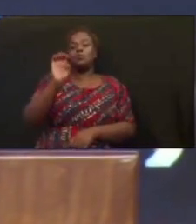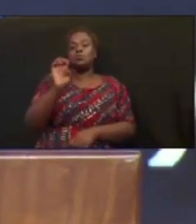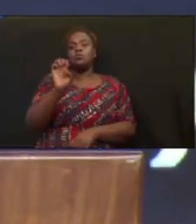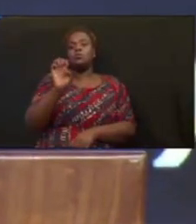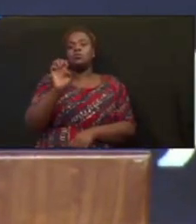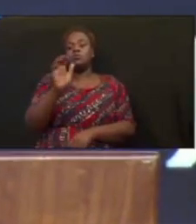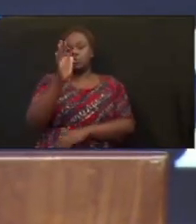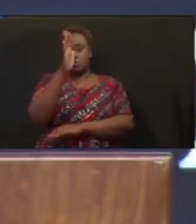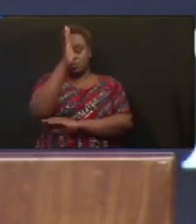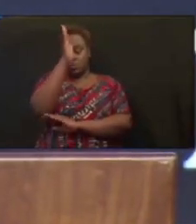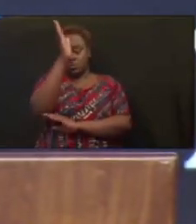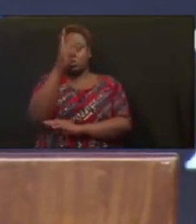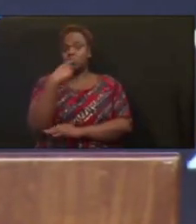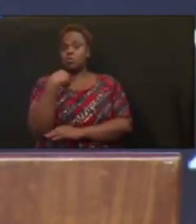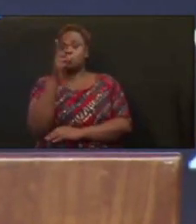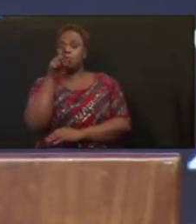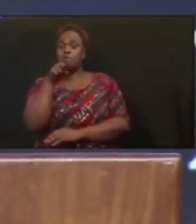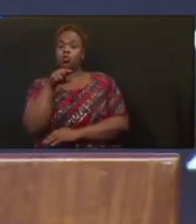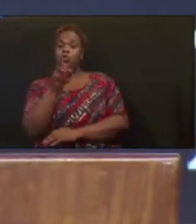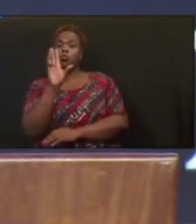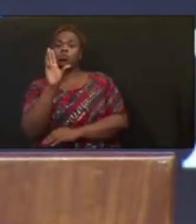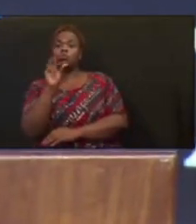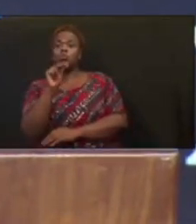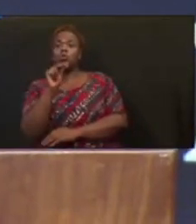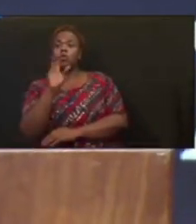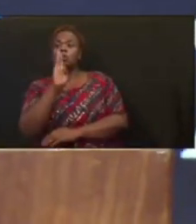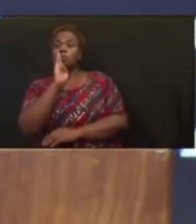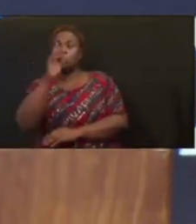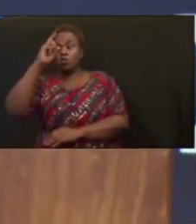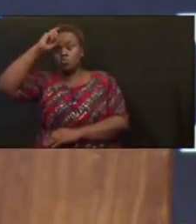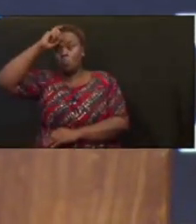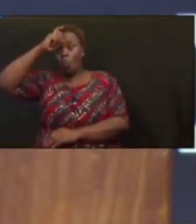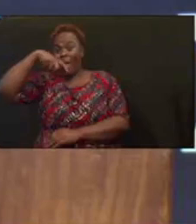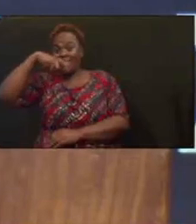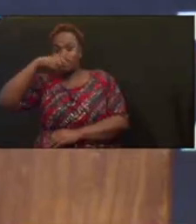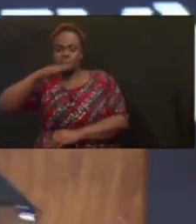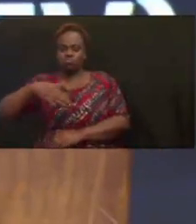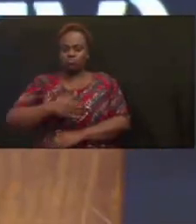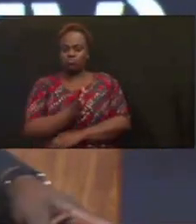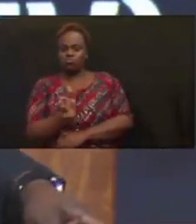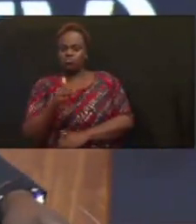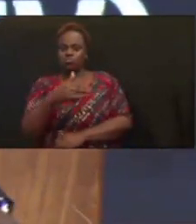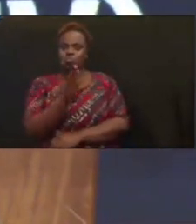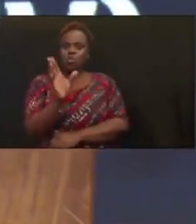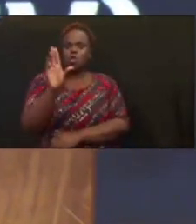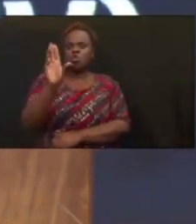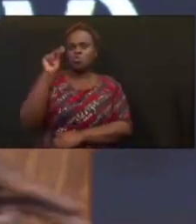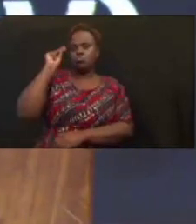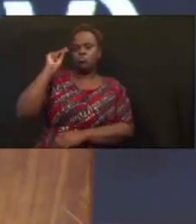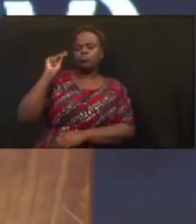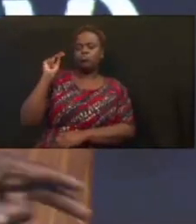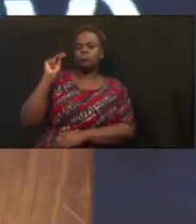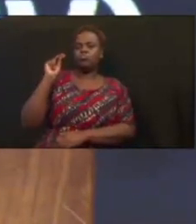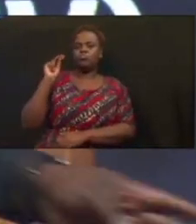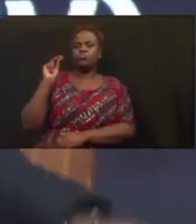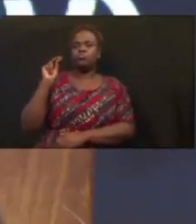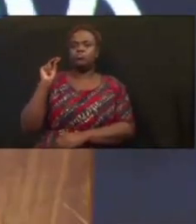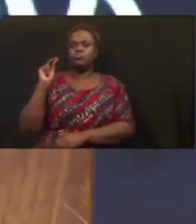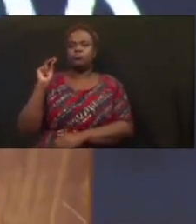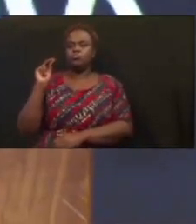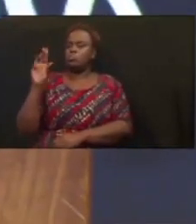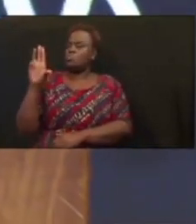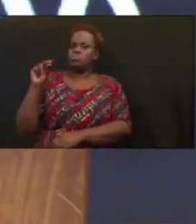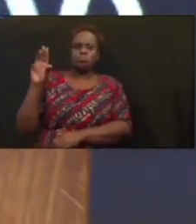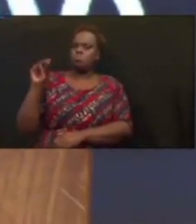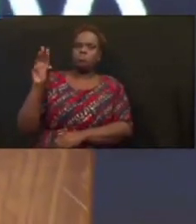God would not tell you to be as wise as a serpent, just as a snake. There is nothing so much to learn from a